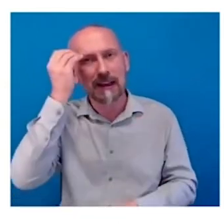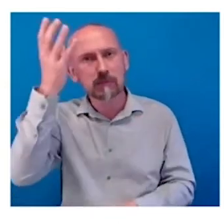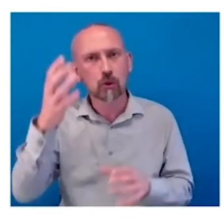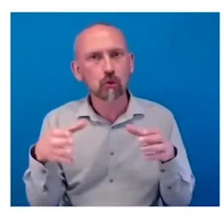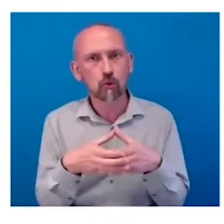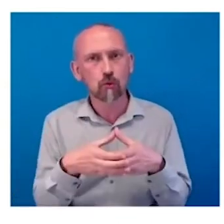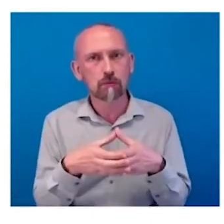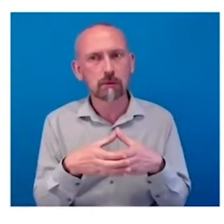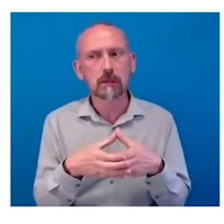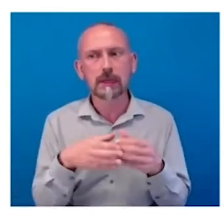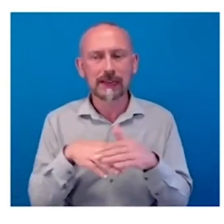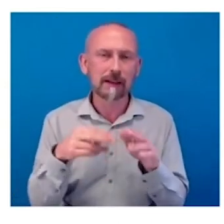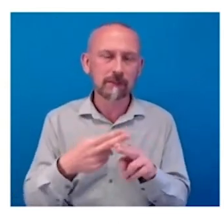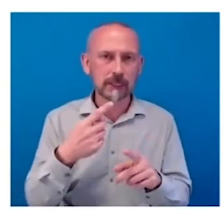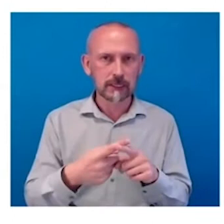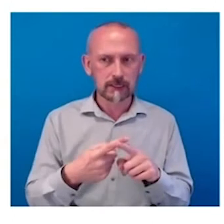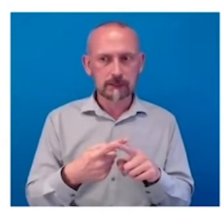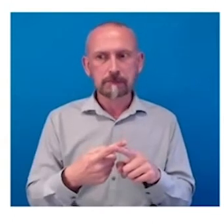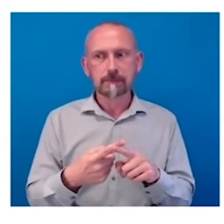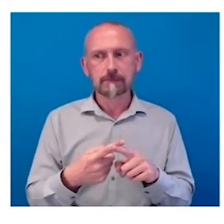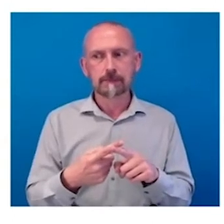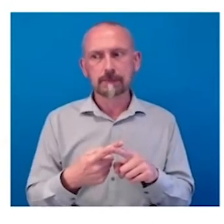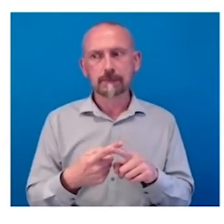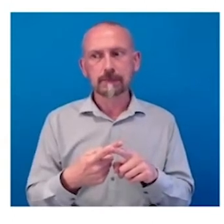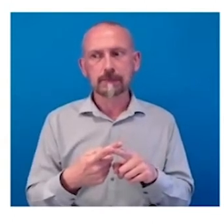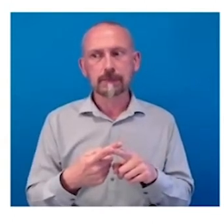the implementation of the strategy. And